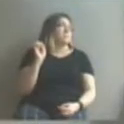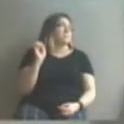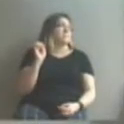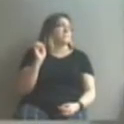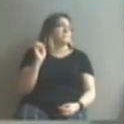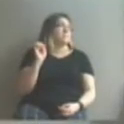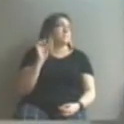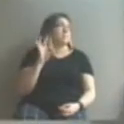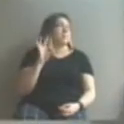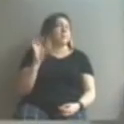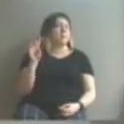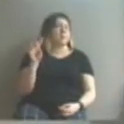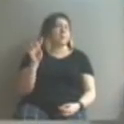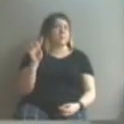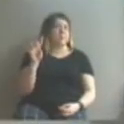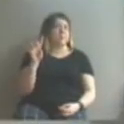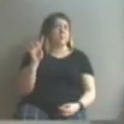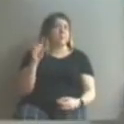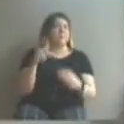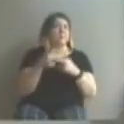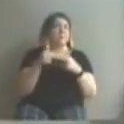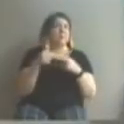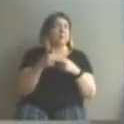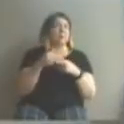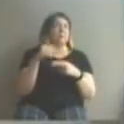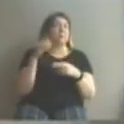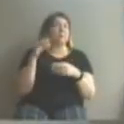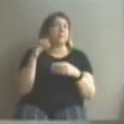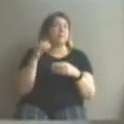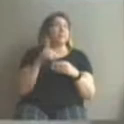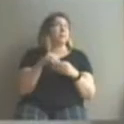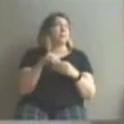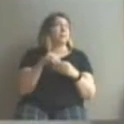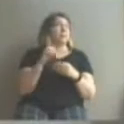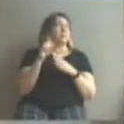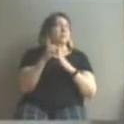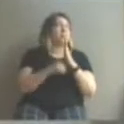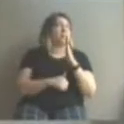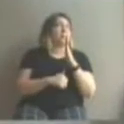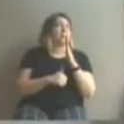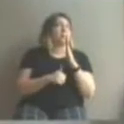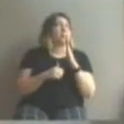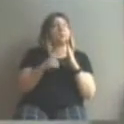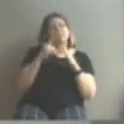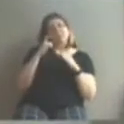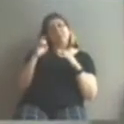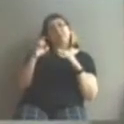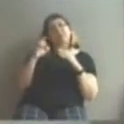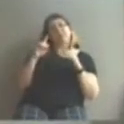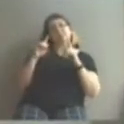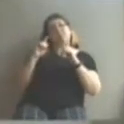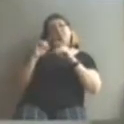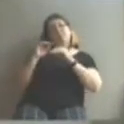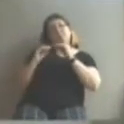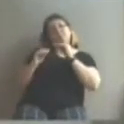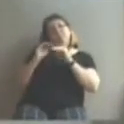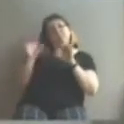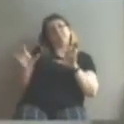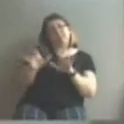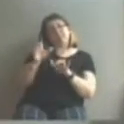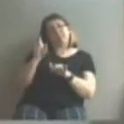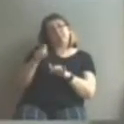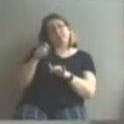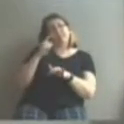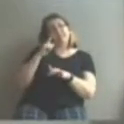Slide 91 specifically in the script we were given says, due to corrective action, it is necessary for